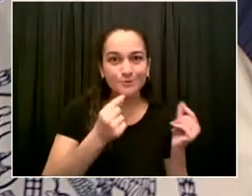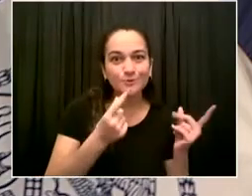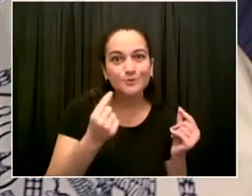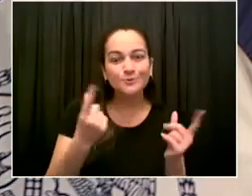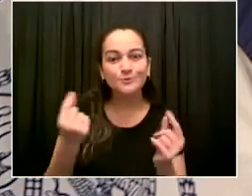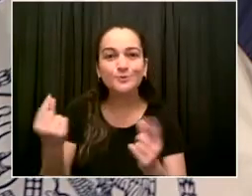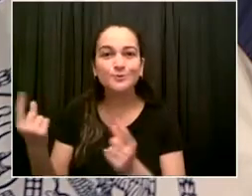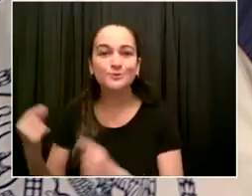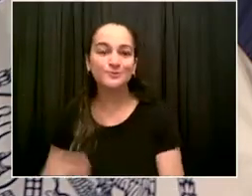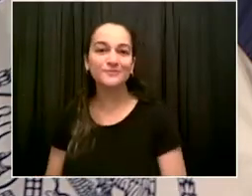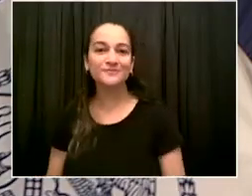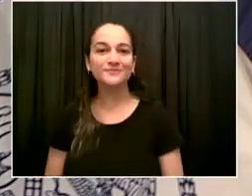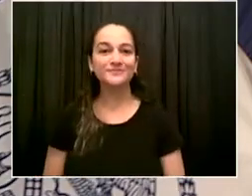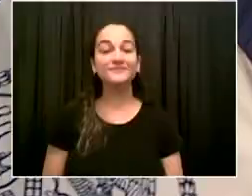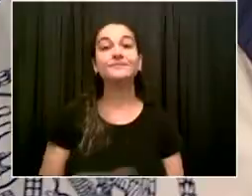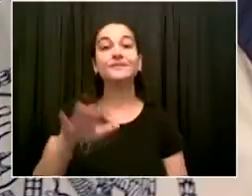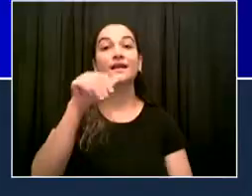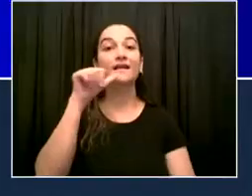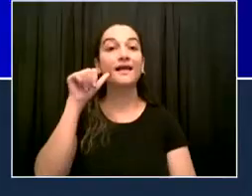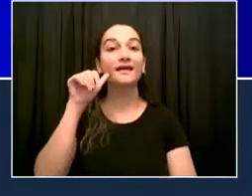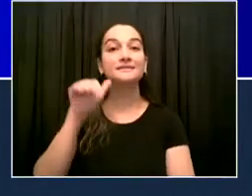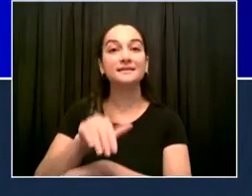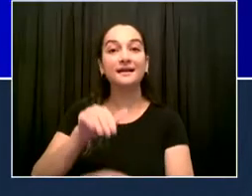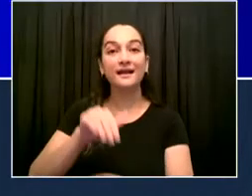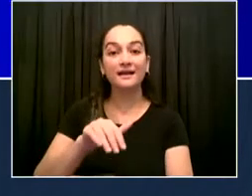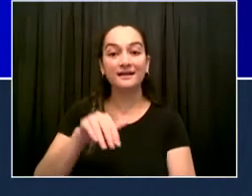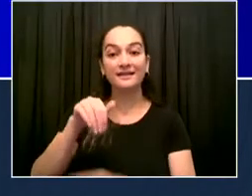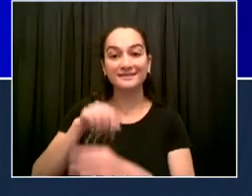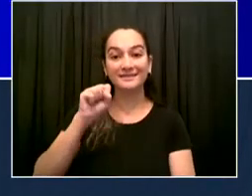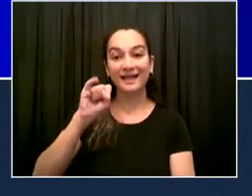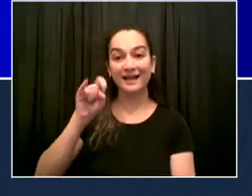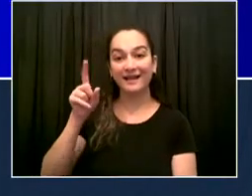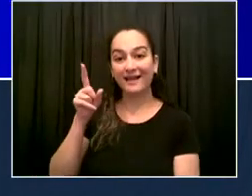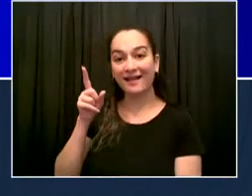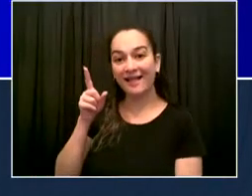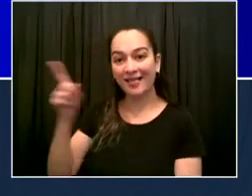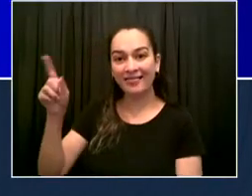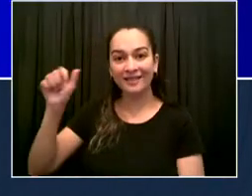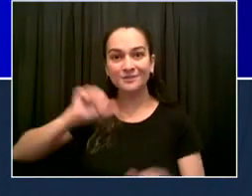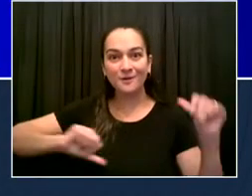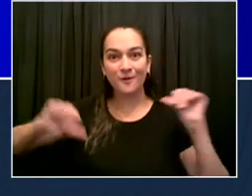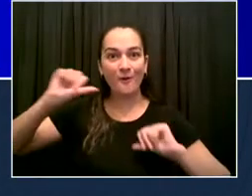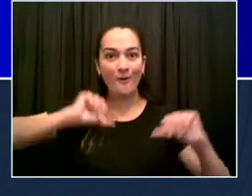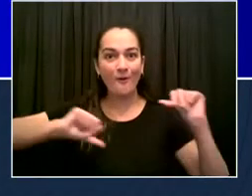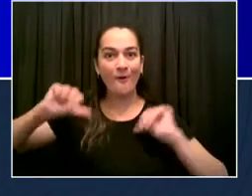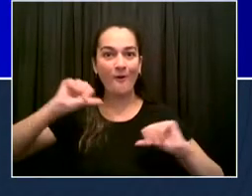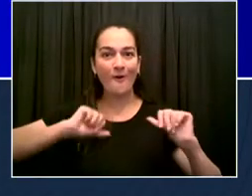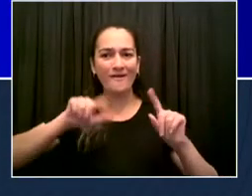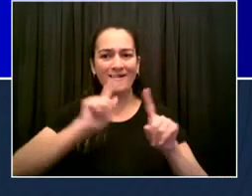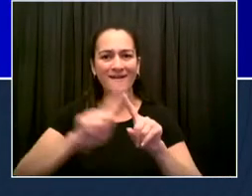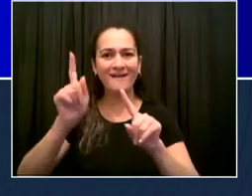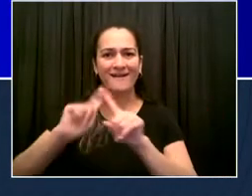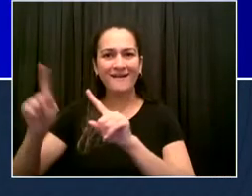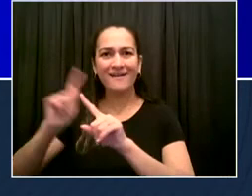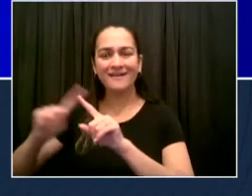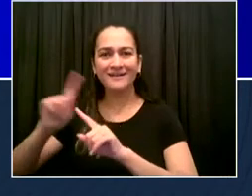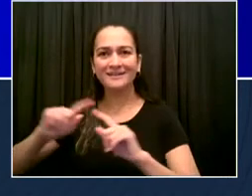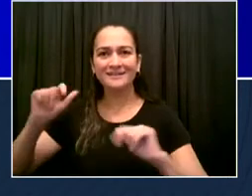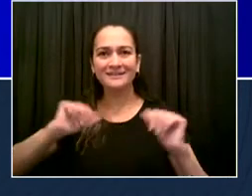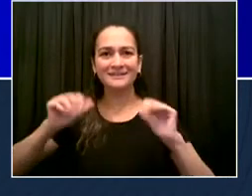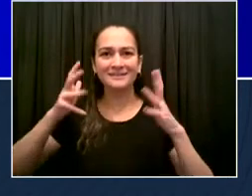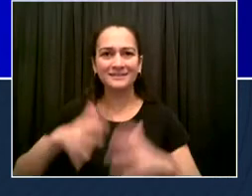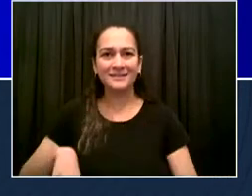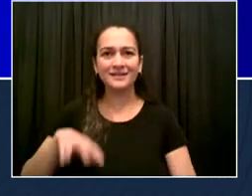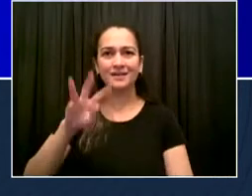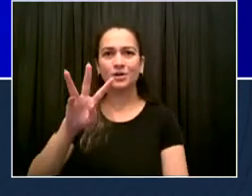in Staten Island, Wu-Tang Clan back together. The Wu-Tang Clan, we officially declared it Wu-Tang Clan Day